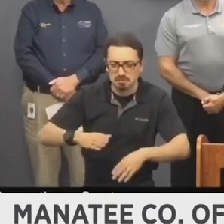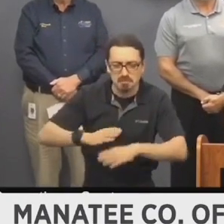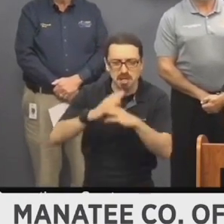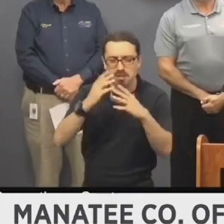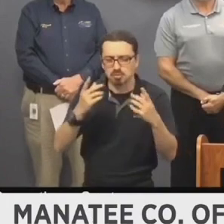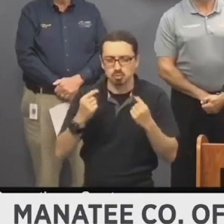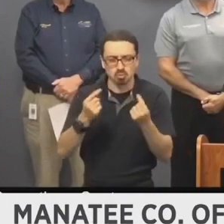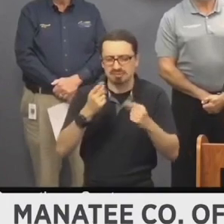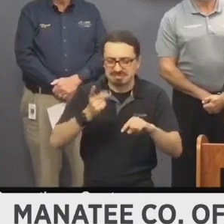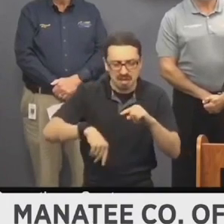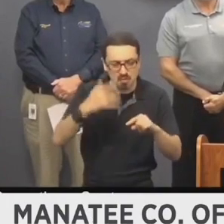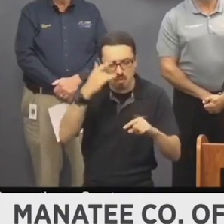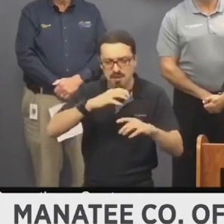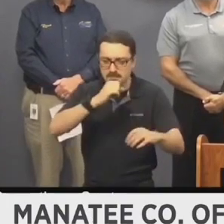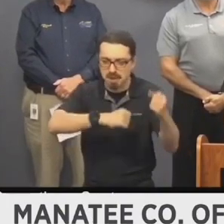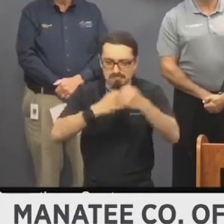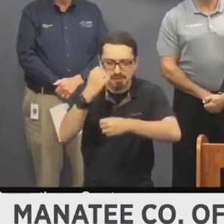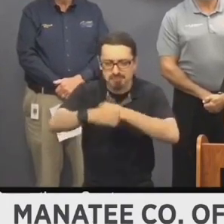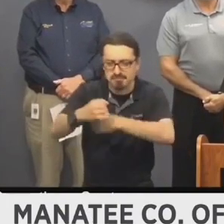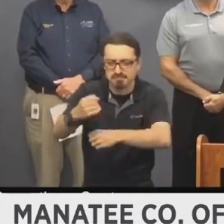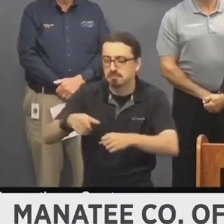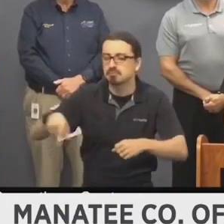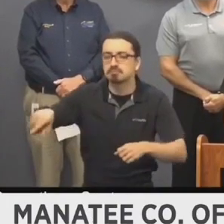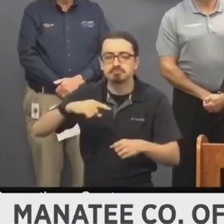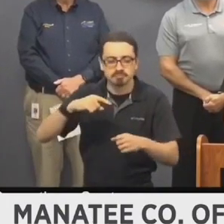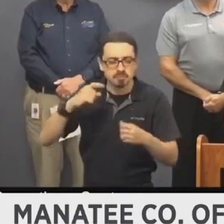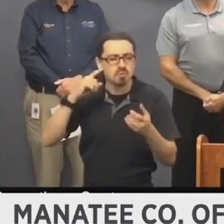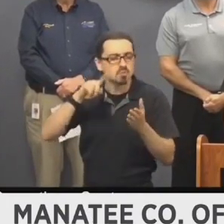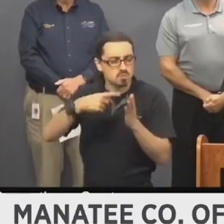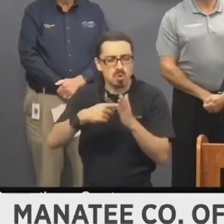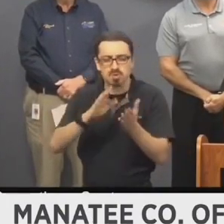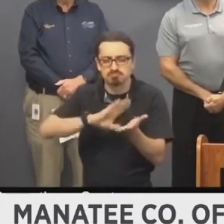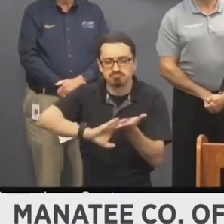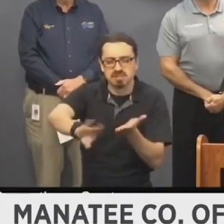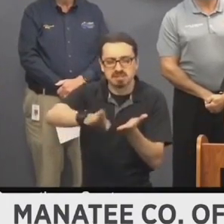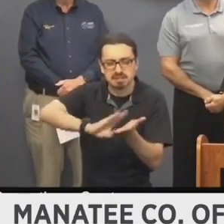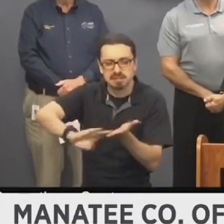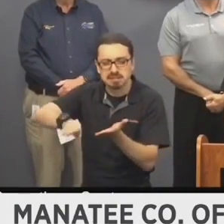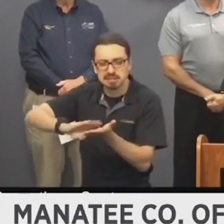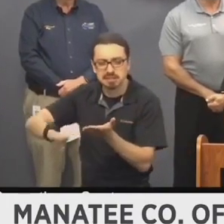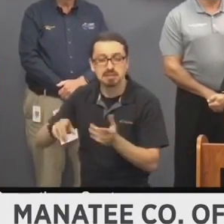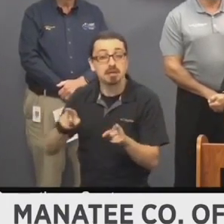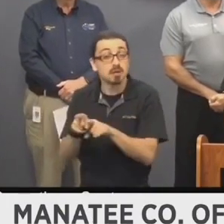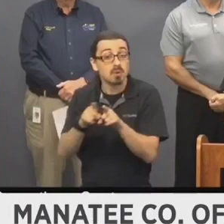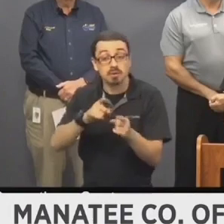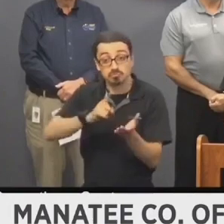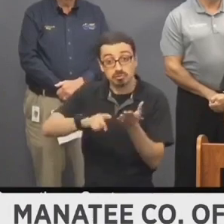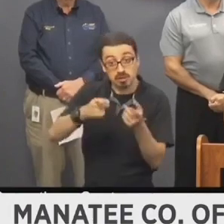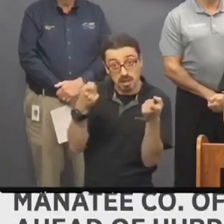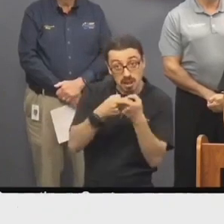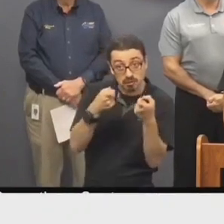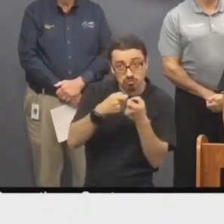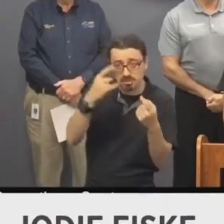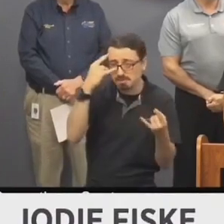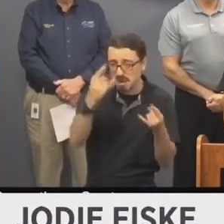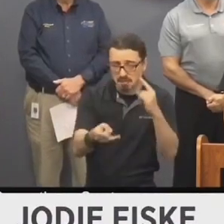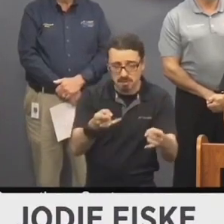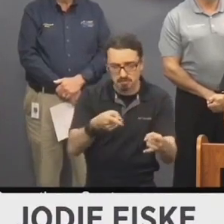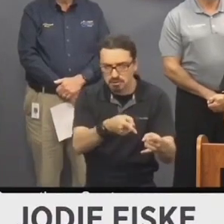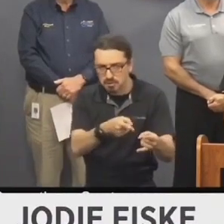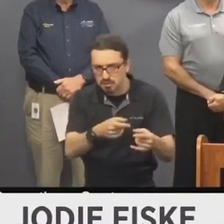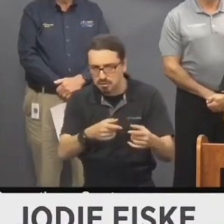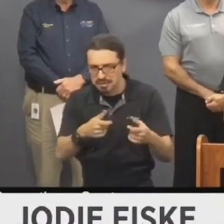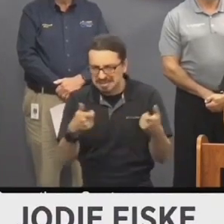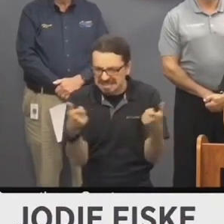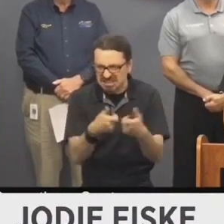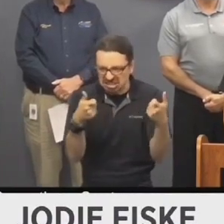also able to clear any down power lines and make sure those lines are not active. What message do you give to people in these mobile homes, manufactured homes,